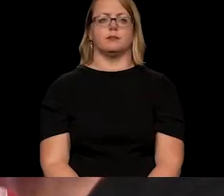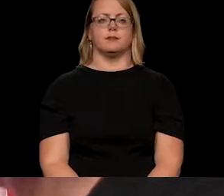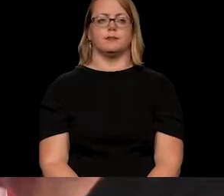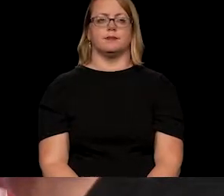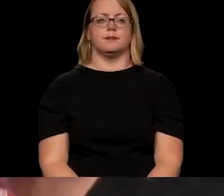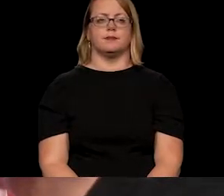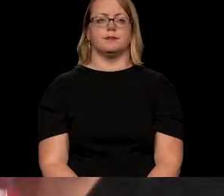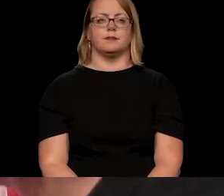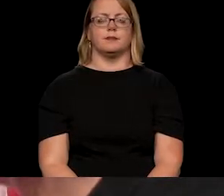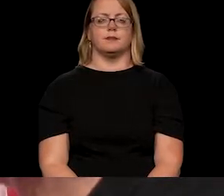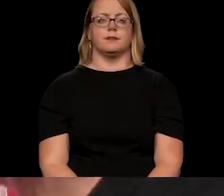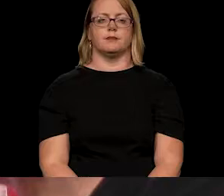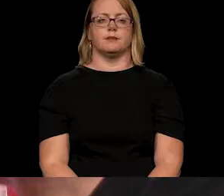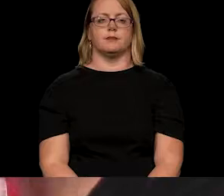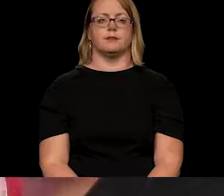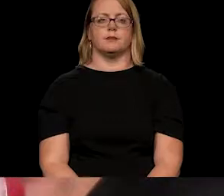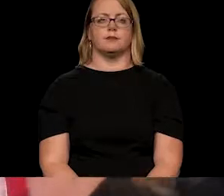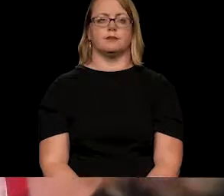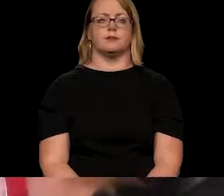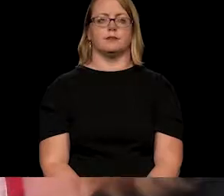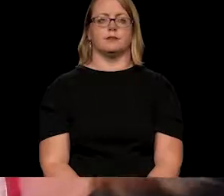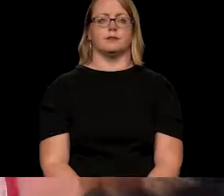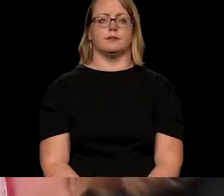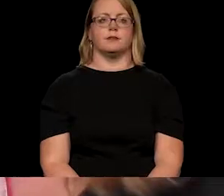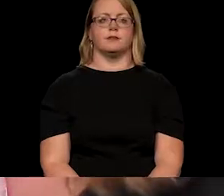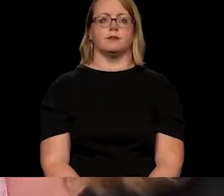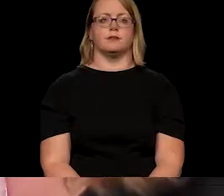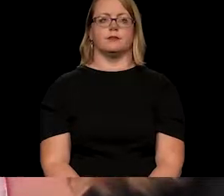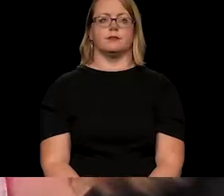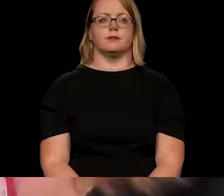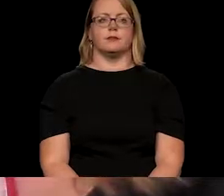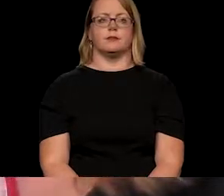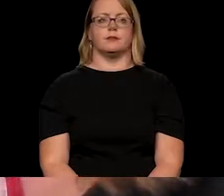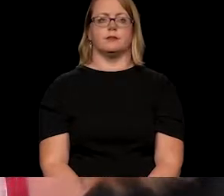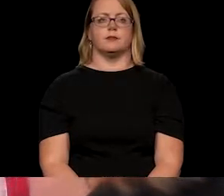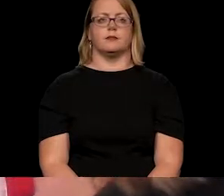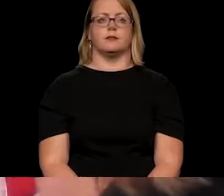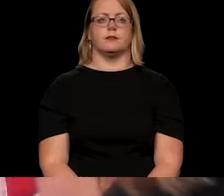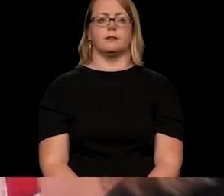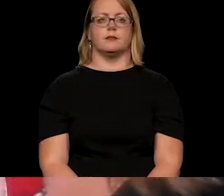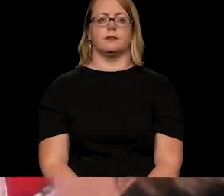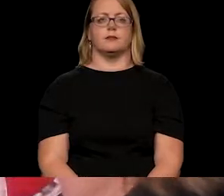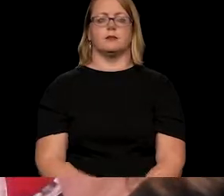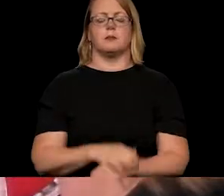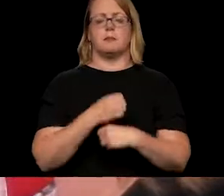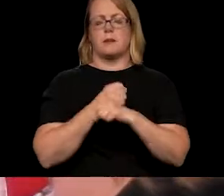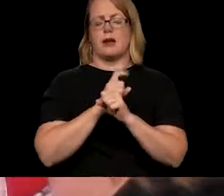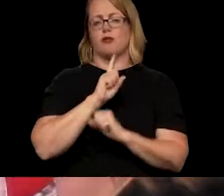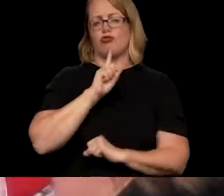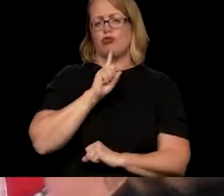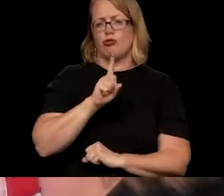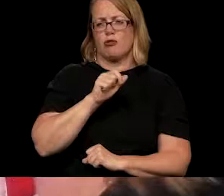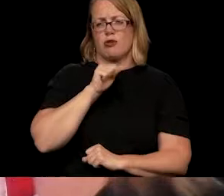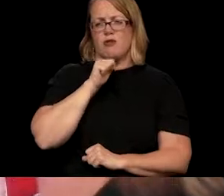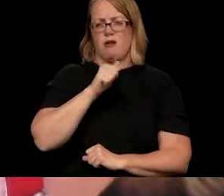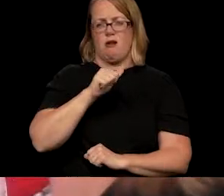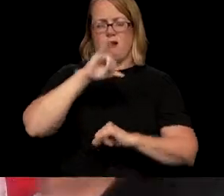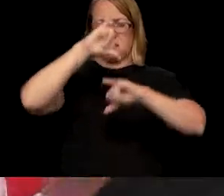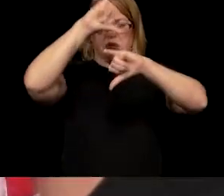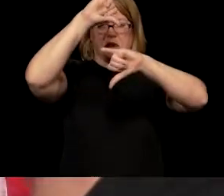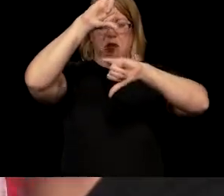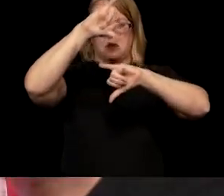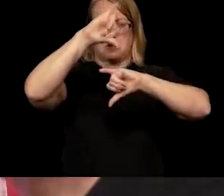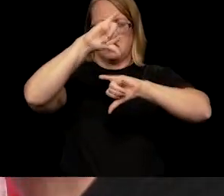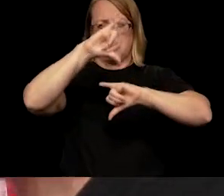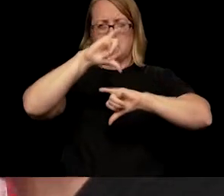2 or 3, maybe even more. And you want to make sure they're not the same exact width.